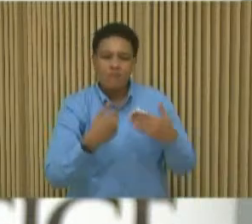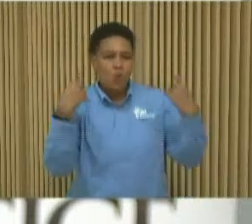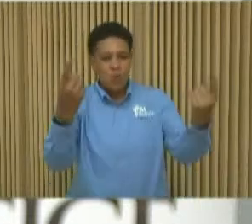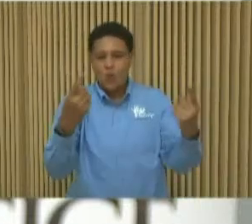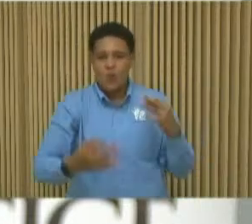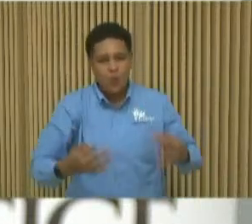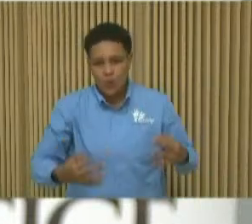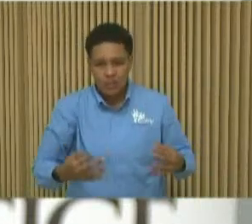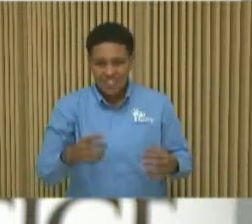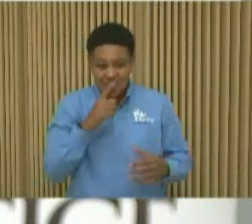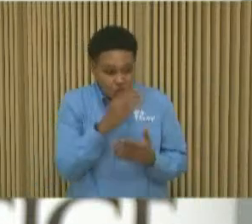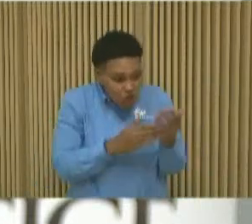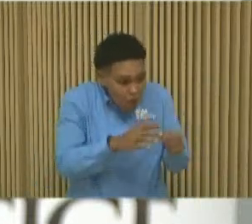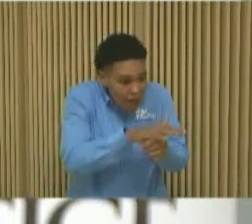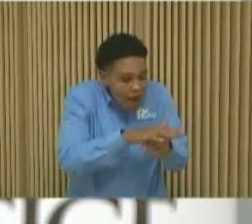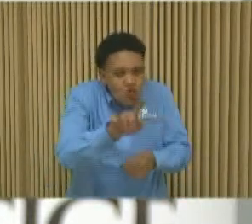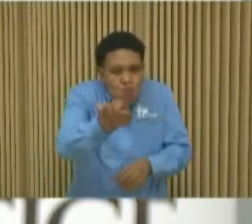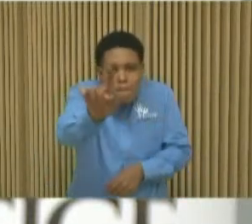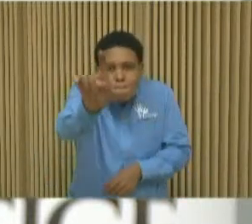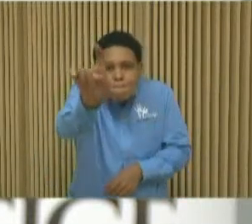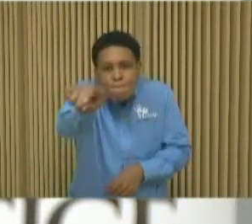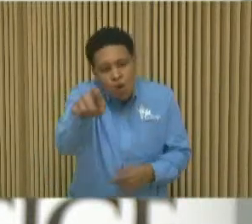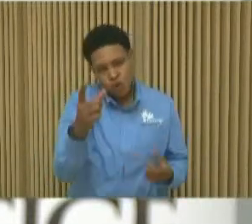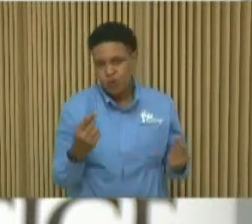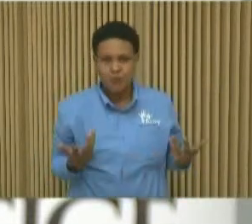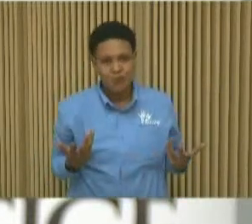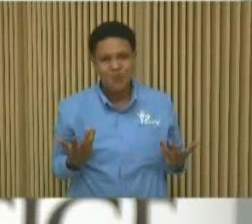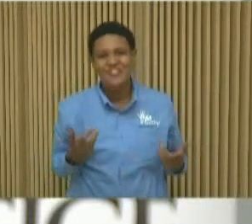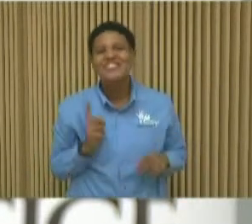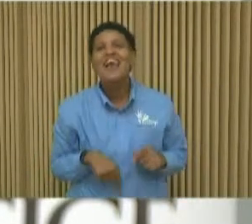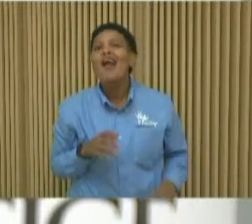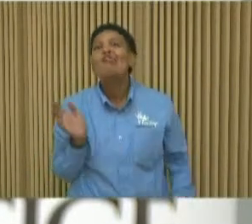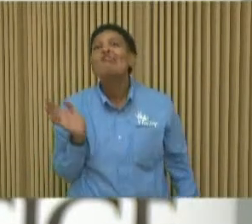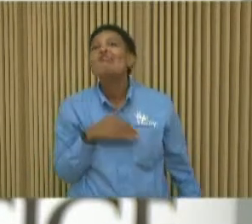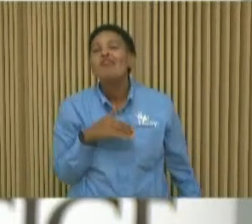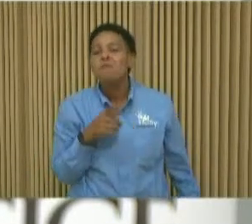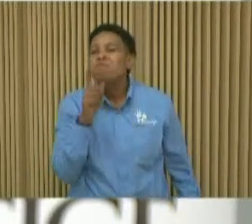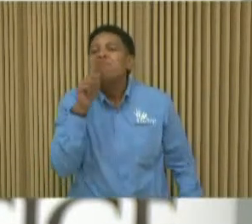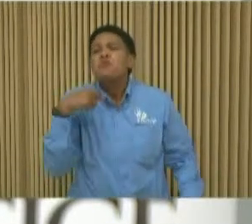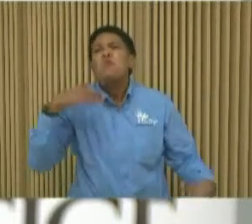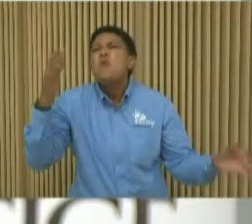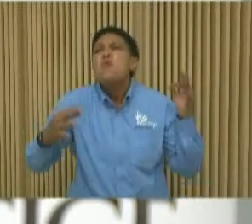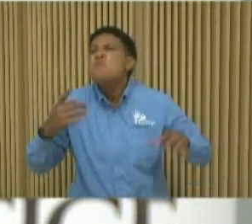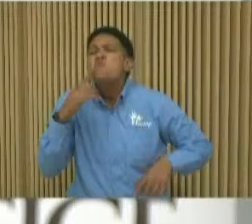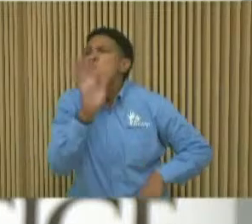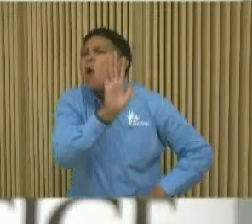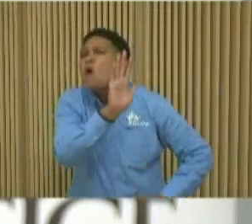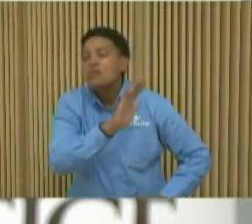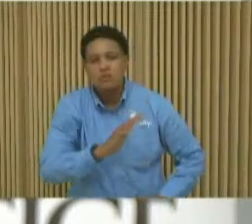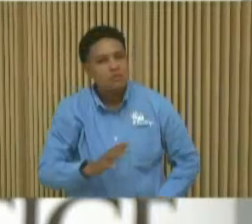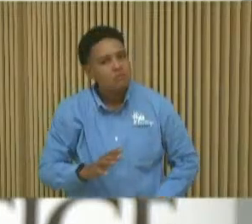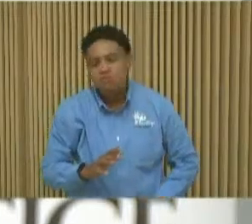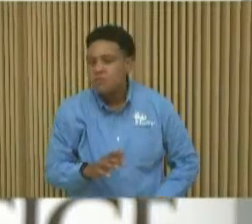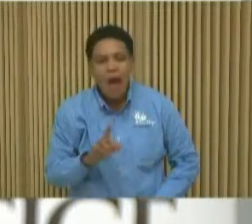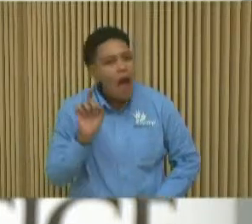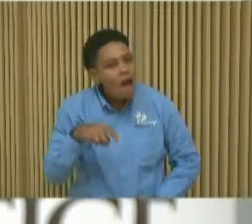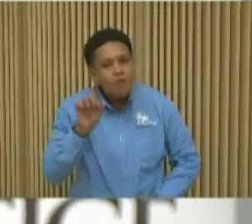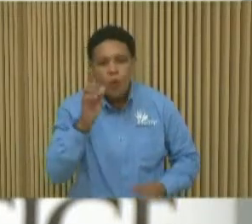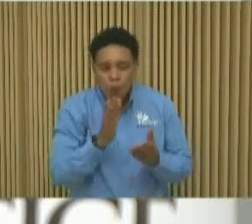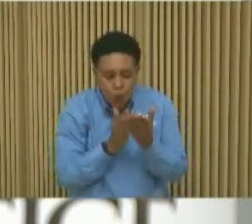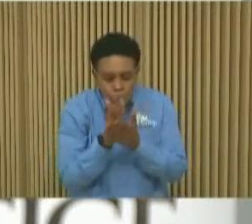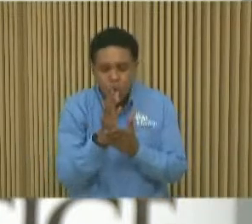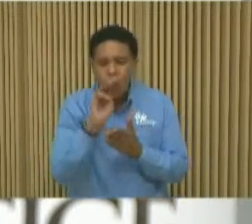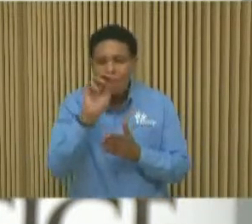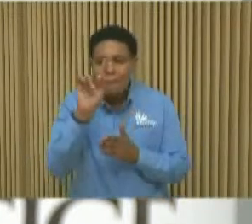it is actually mandatory, right? So you cannot set down your case for trial unless you